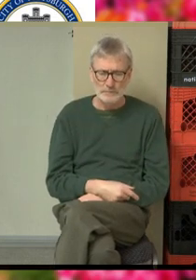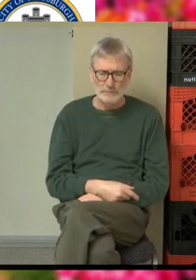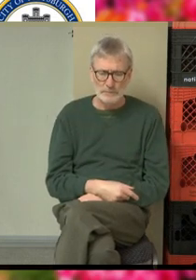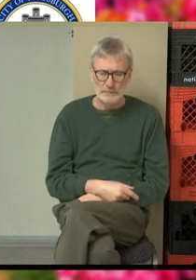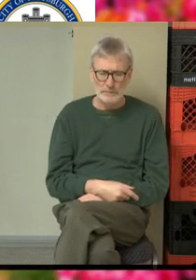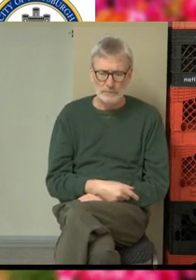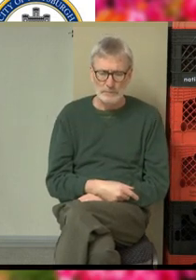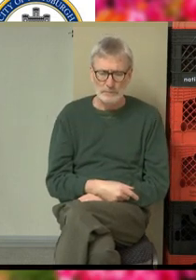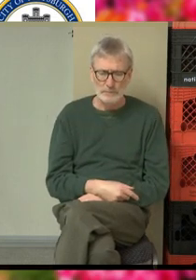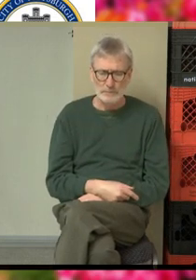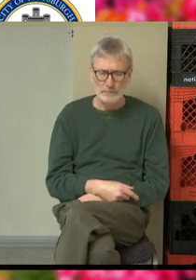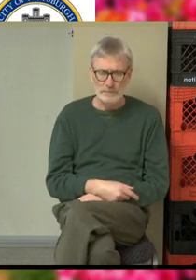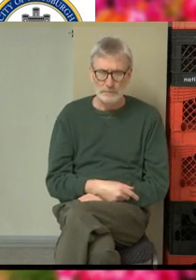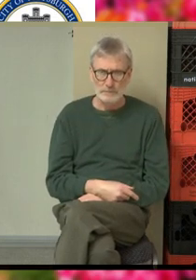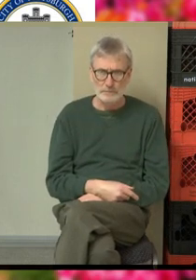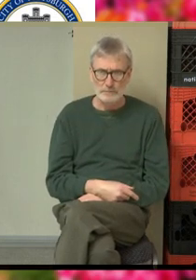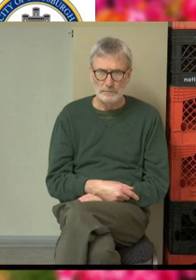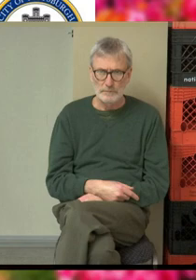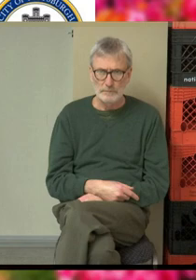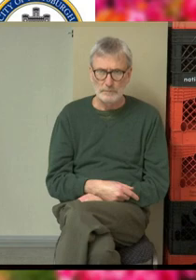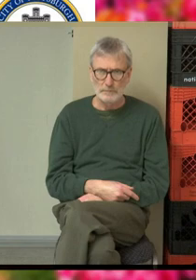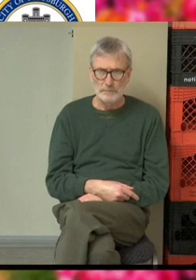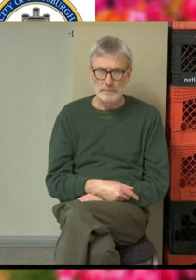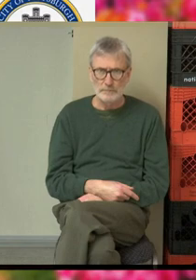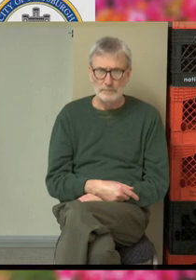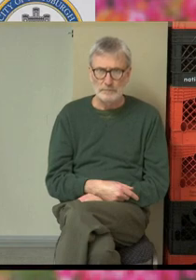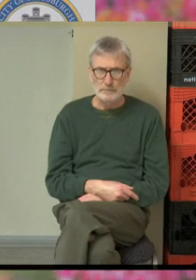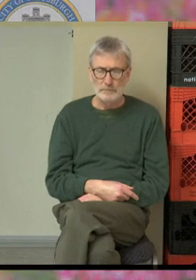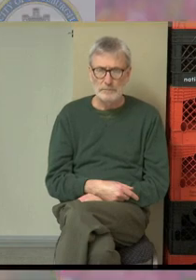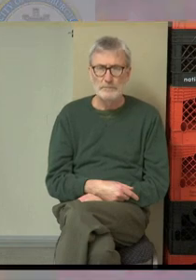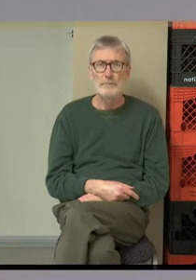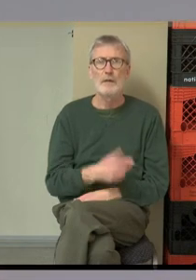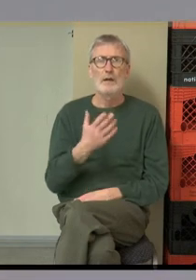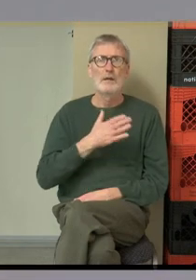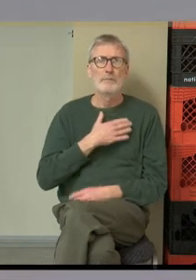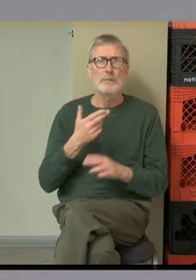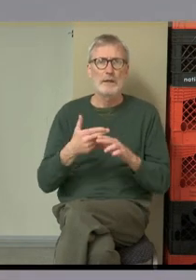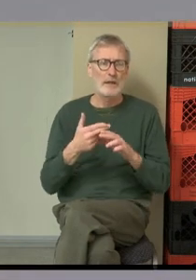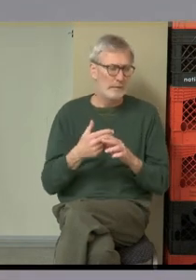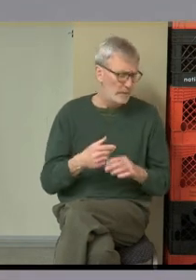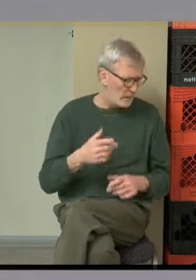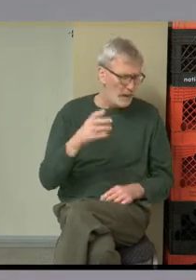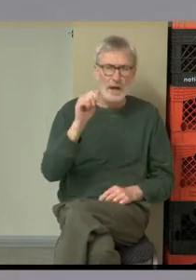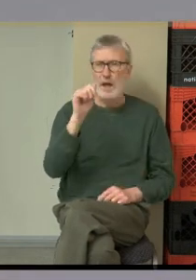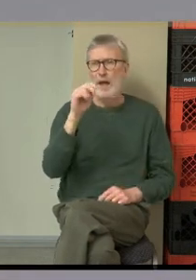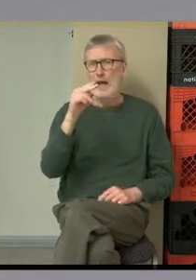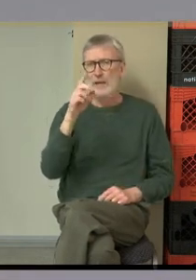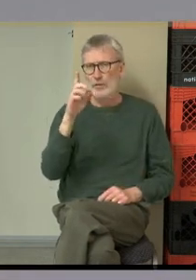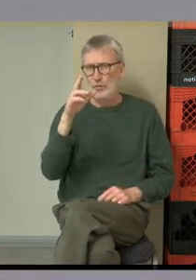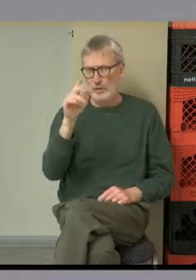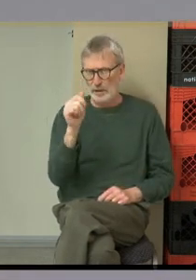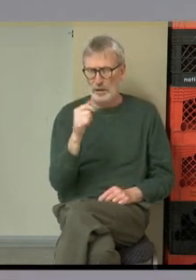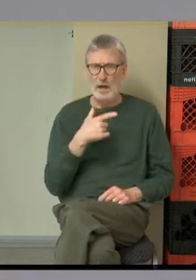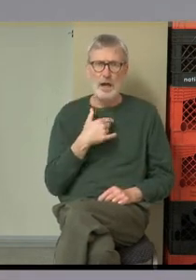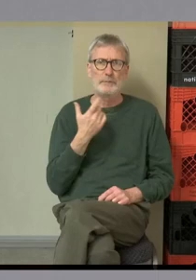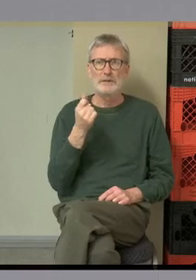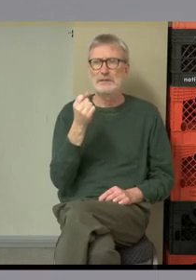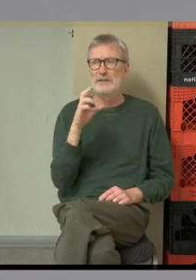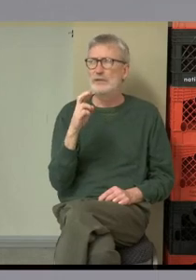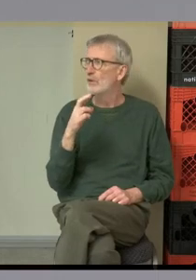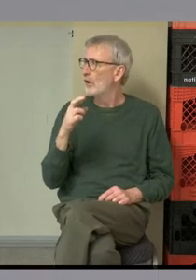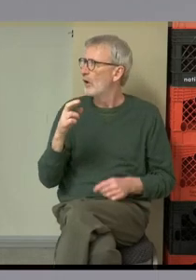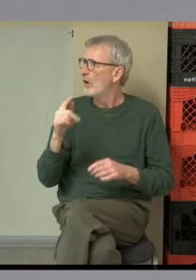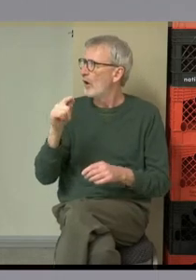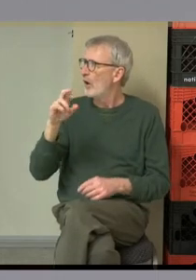Well, real quick, while they're going to try to make that a little bit bigger, my name is Andrea Ketzel. I'm the Senior Landscape Architect